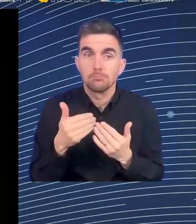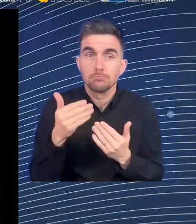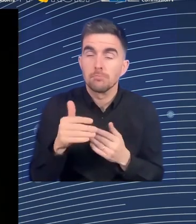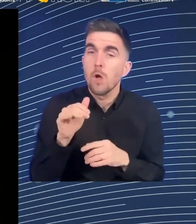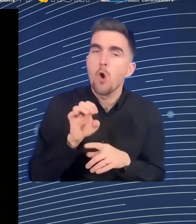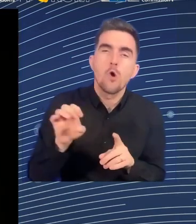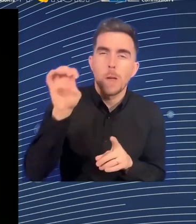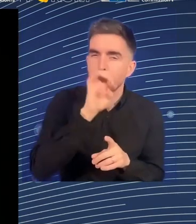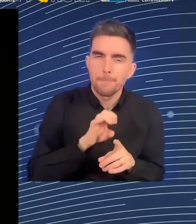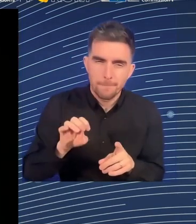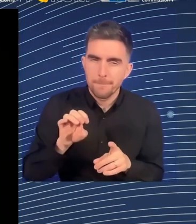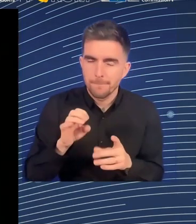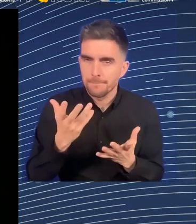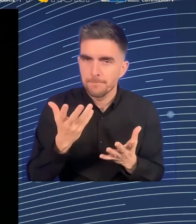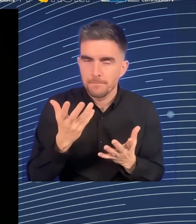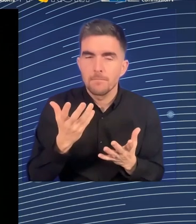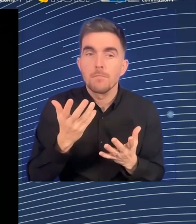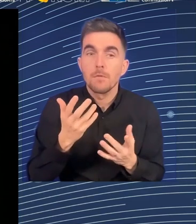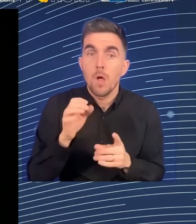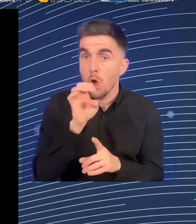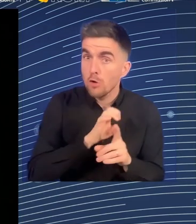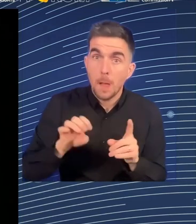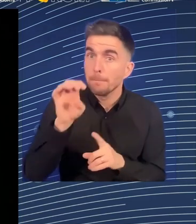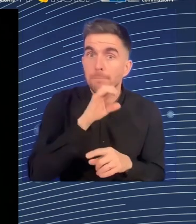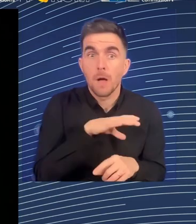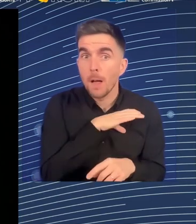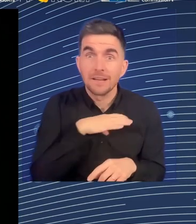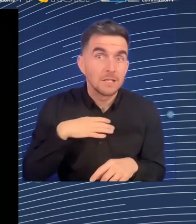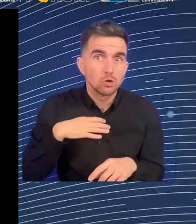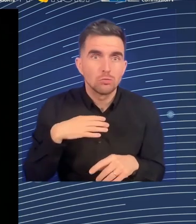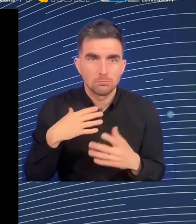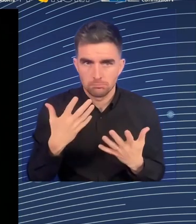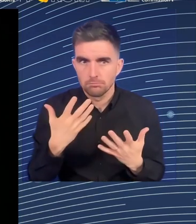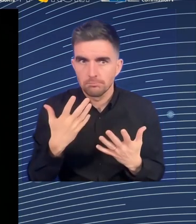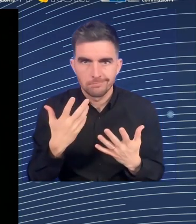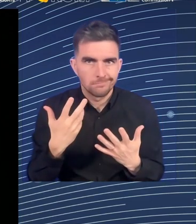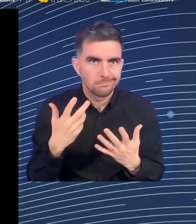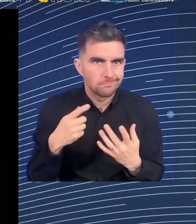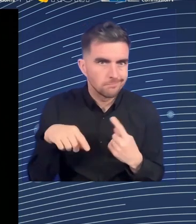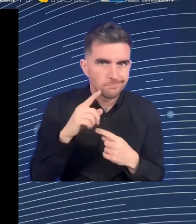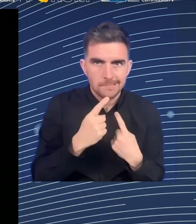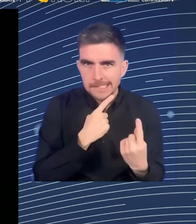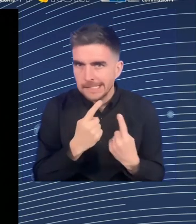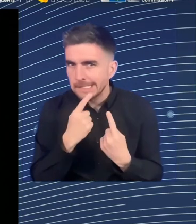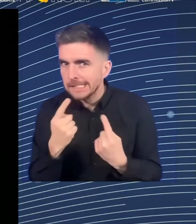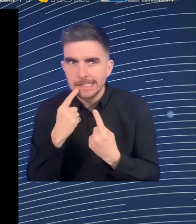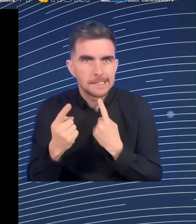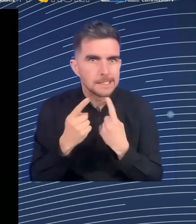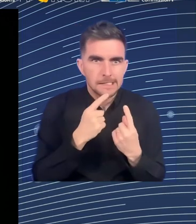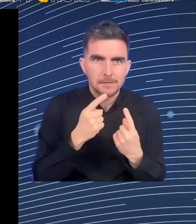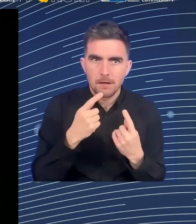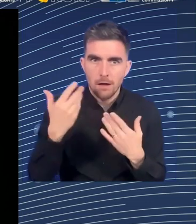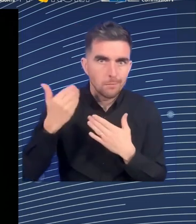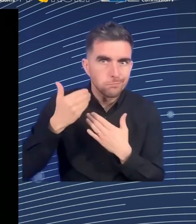at the national level with governments, NGOs, or even private companies offering some training opportunities, and some of